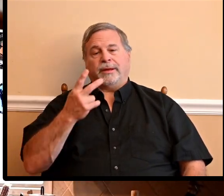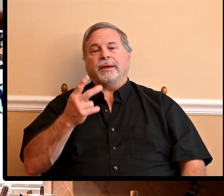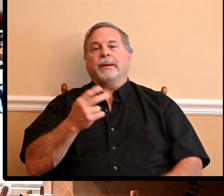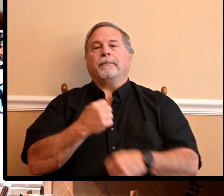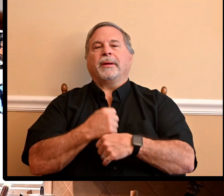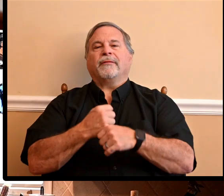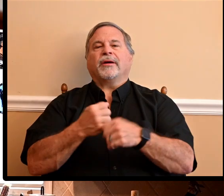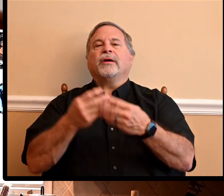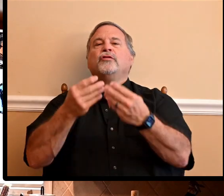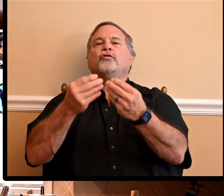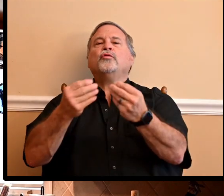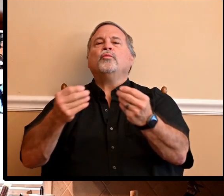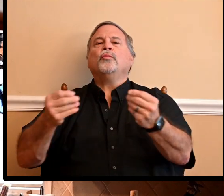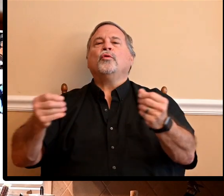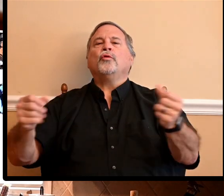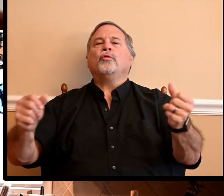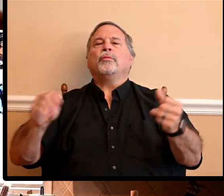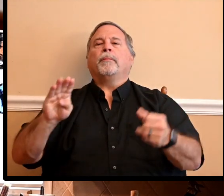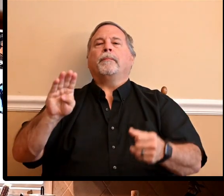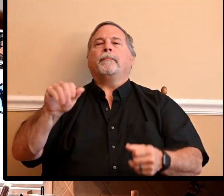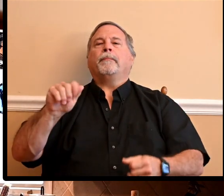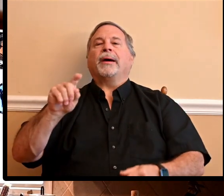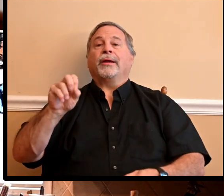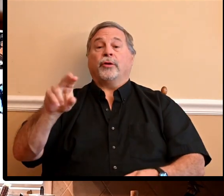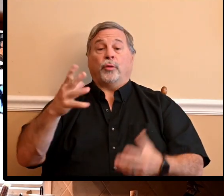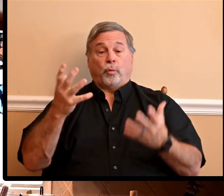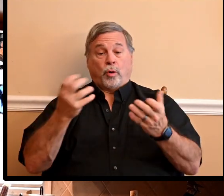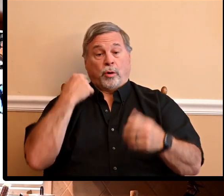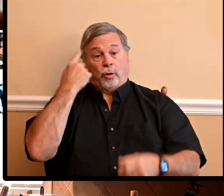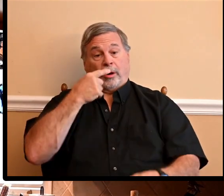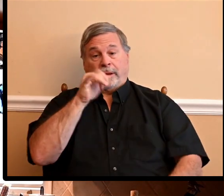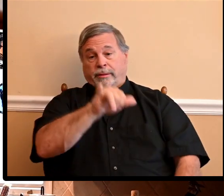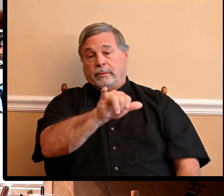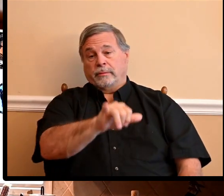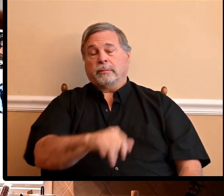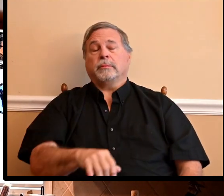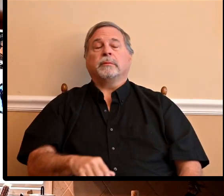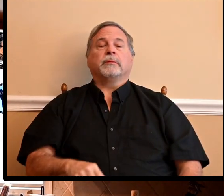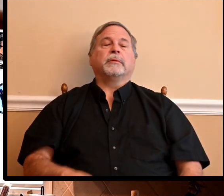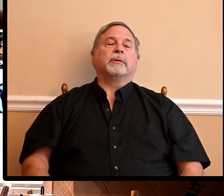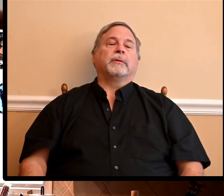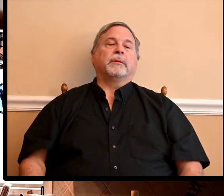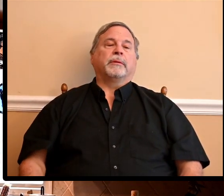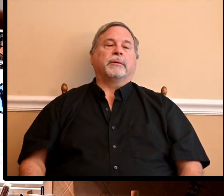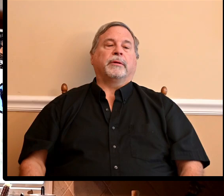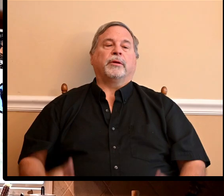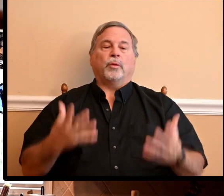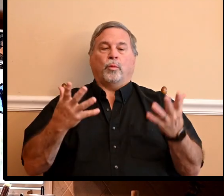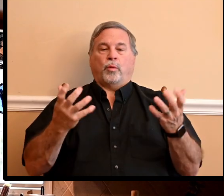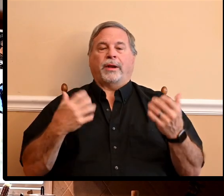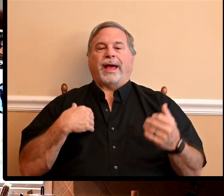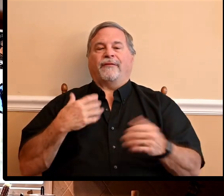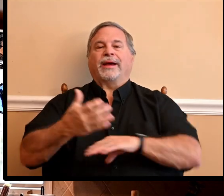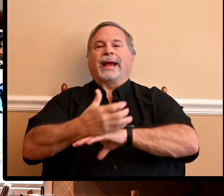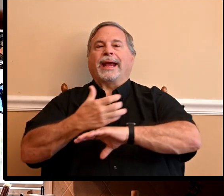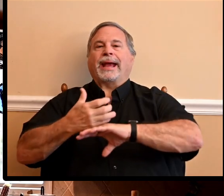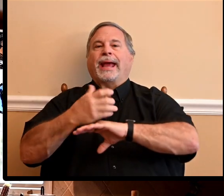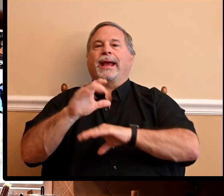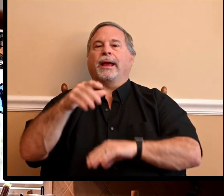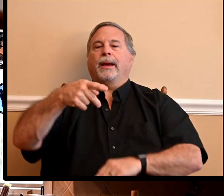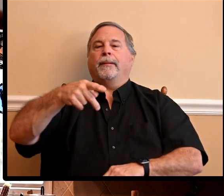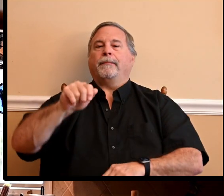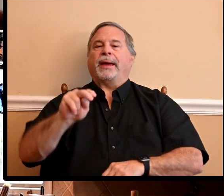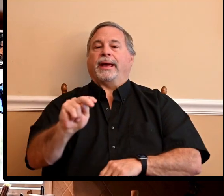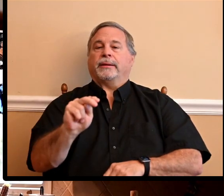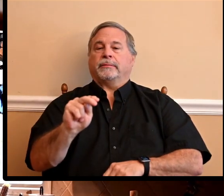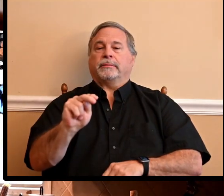So as you can see, that made a very smooth batter, and that's the consistency you want to have. Now, one of the things that you want to have is you want to have